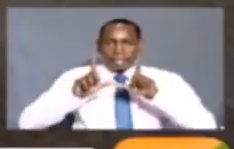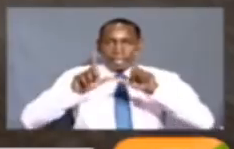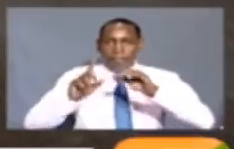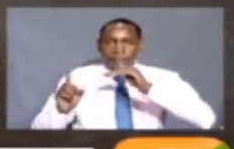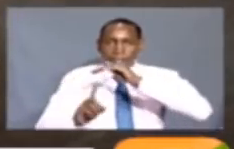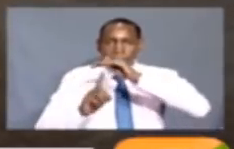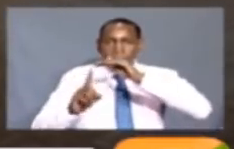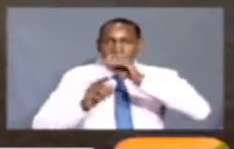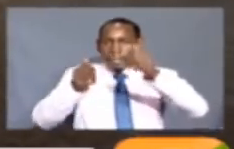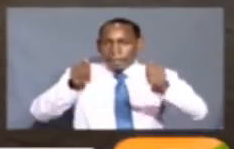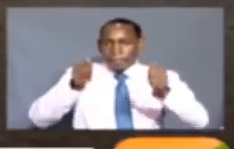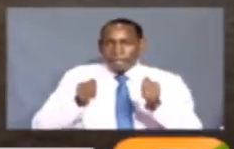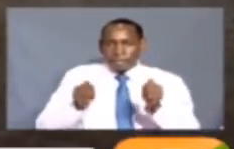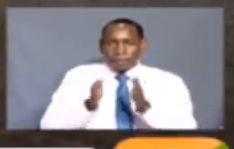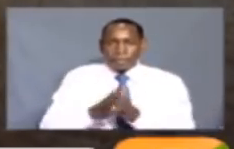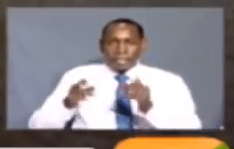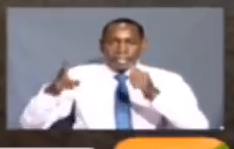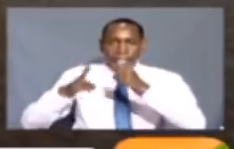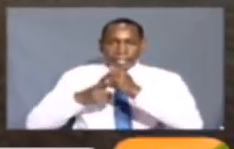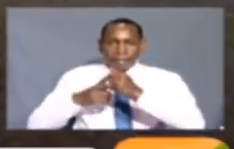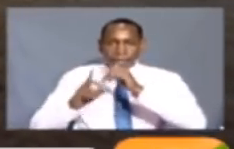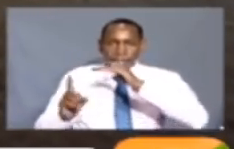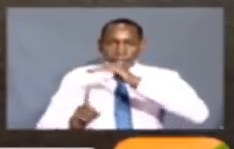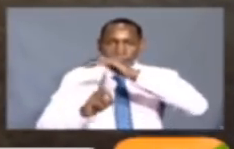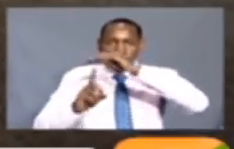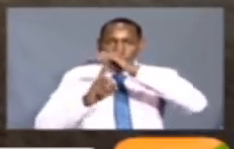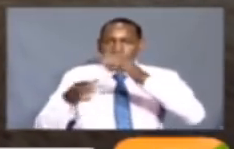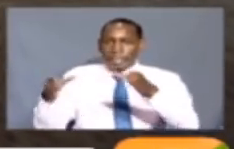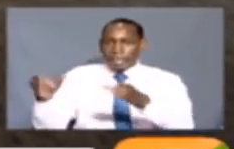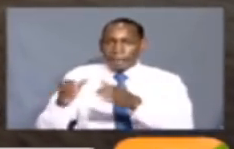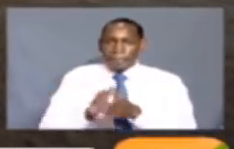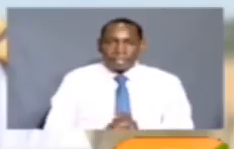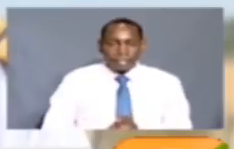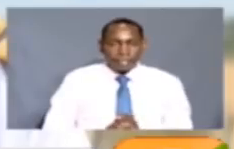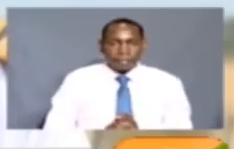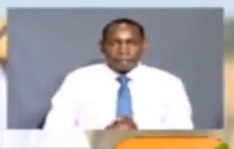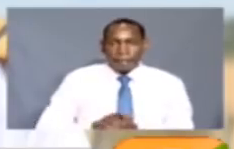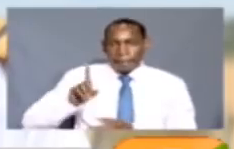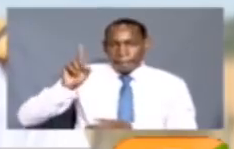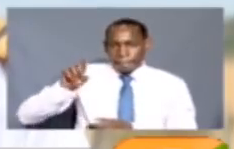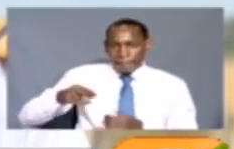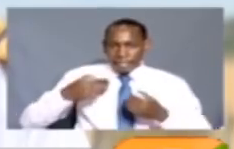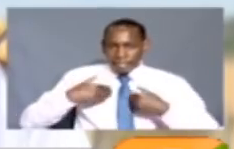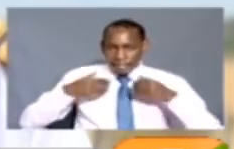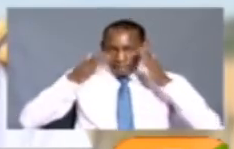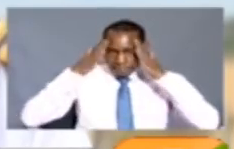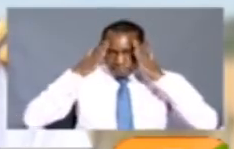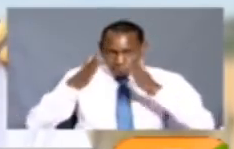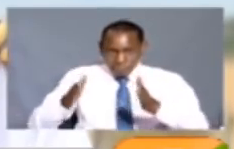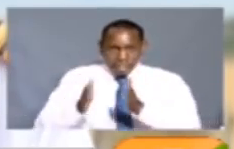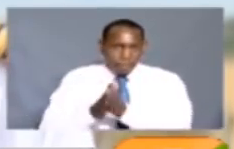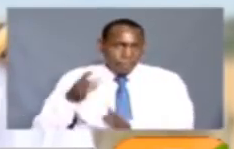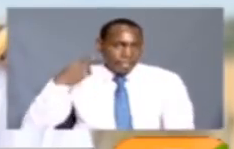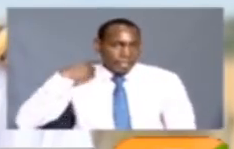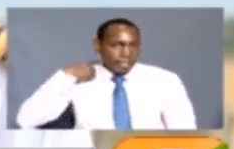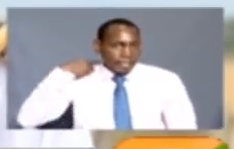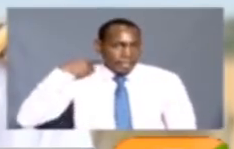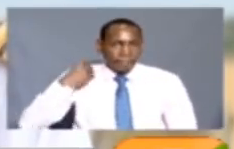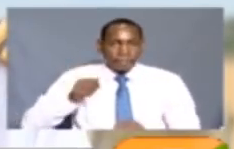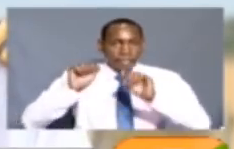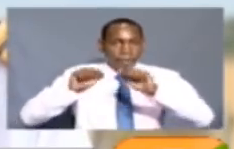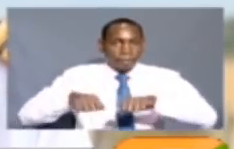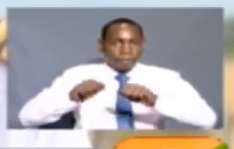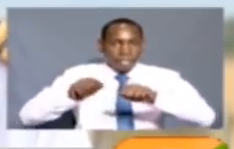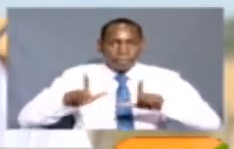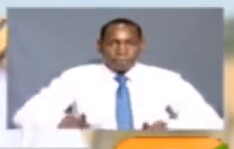balloon pilots and 7 hot air balloon companies. You have to make a lot of commitments and a lot of sacrifices to be able to live